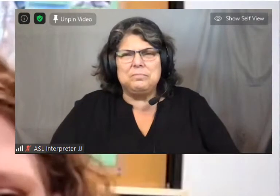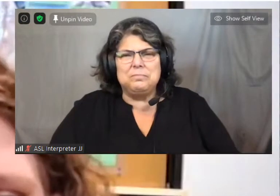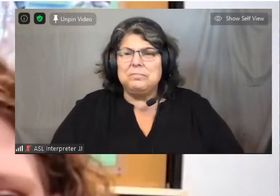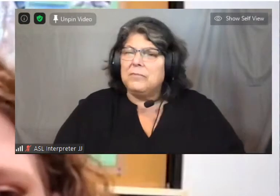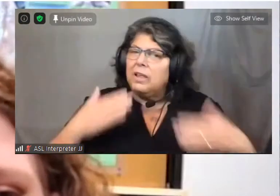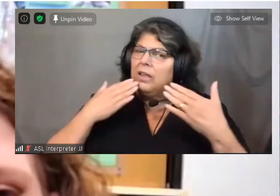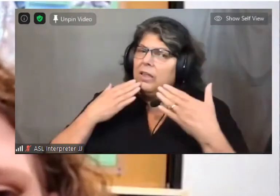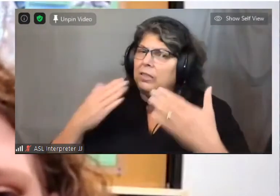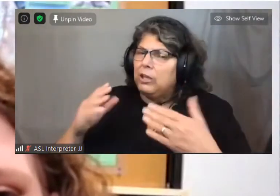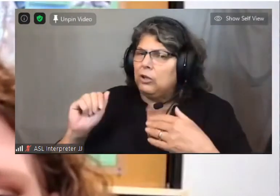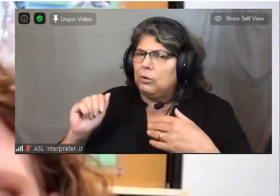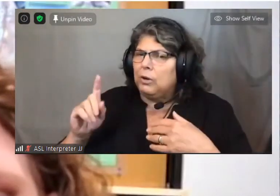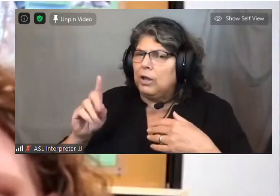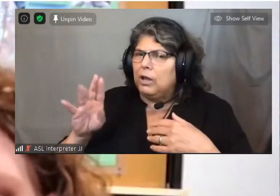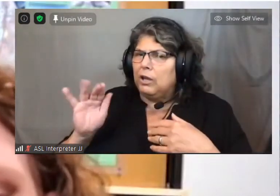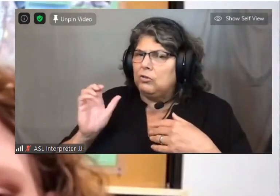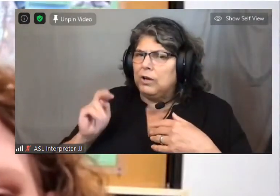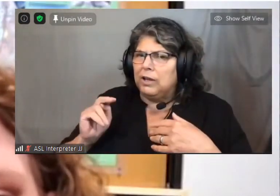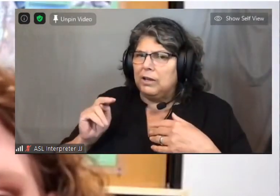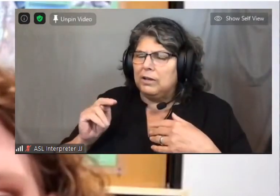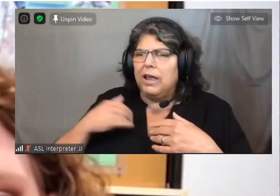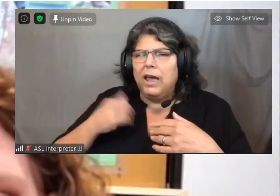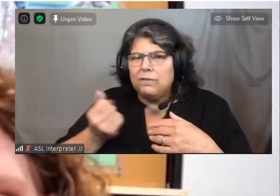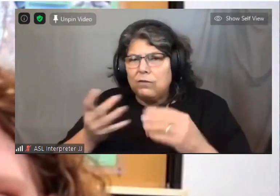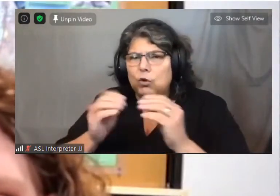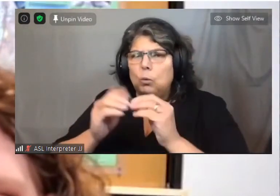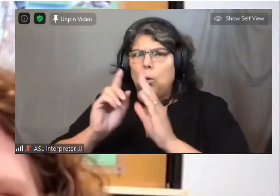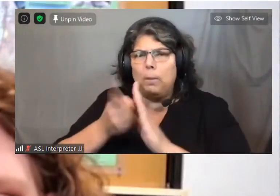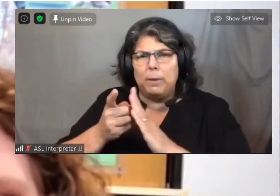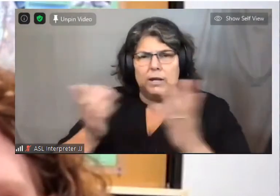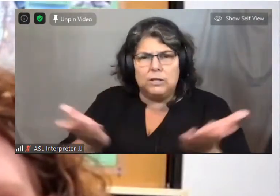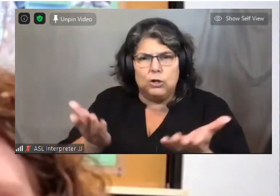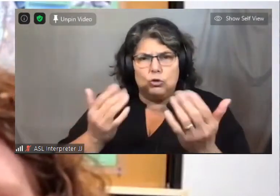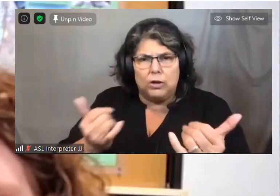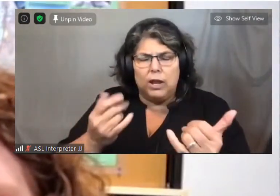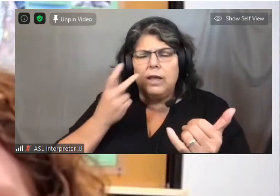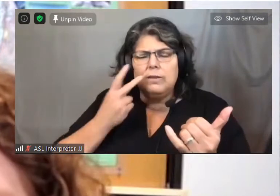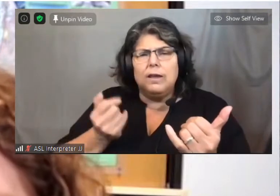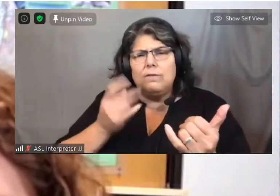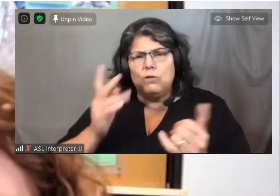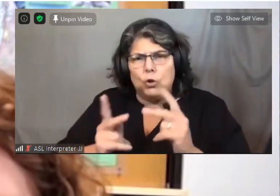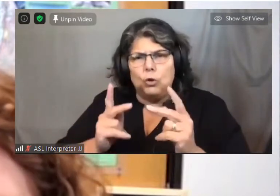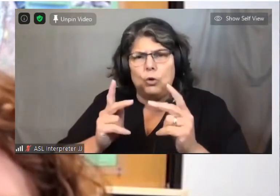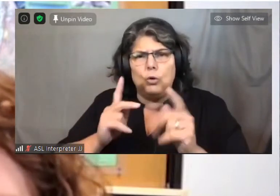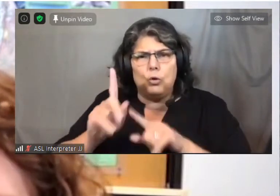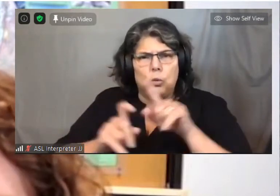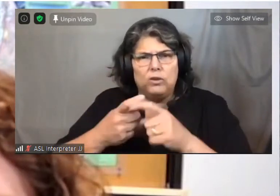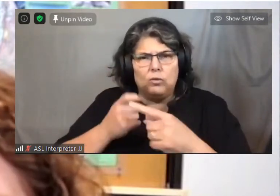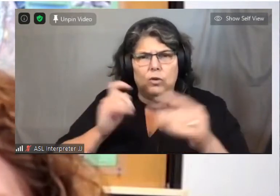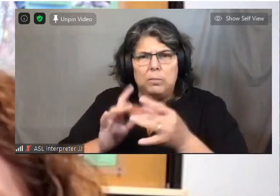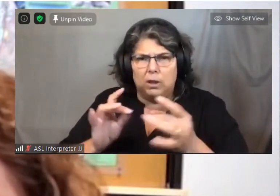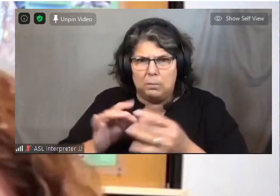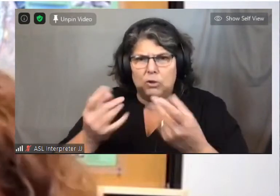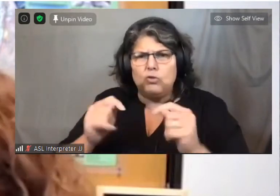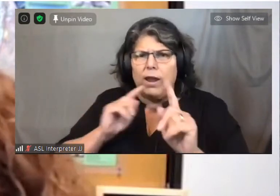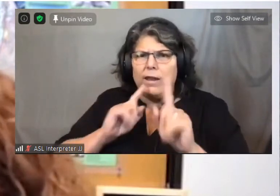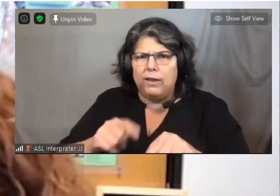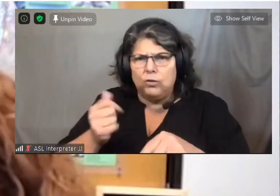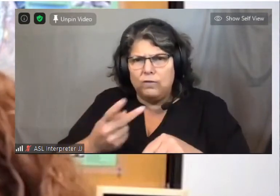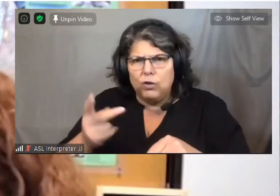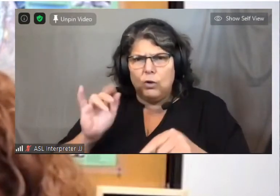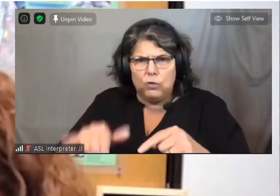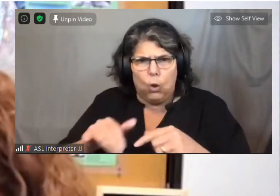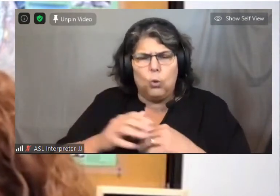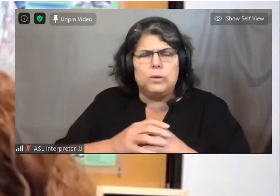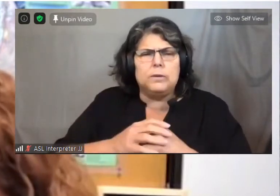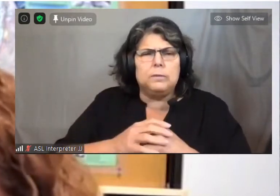Thank you, Adrian. So we just have a few more minutes here today. So I see a couple questions in the comments. We'll try to take a few of those before we leave for